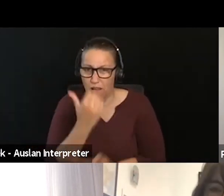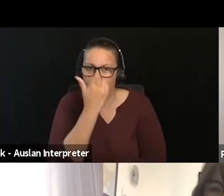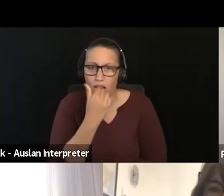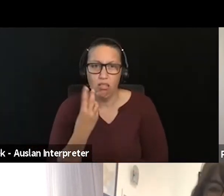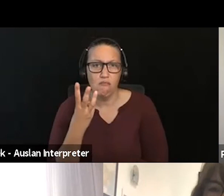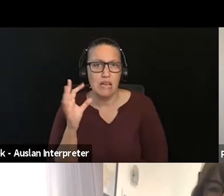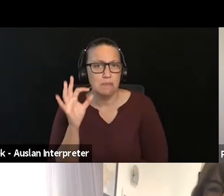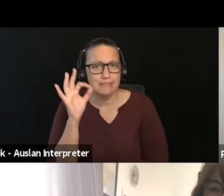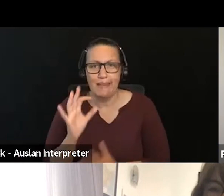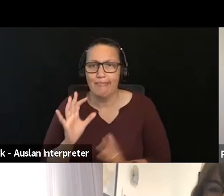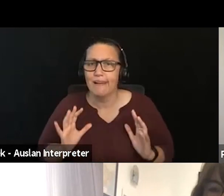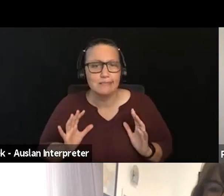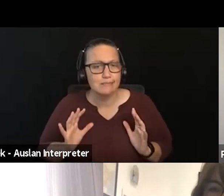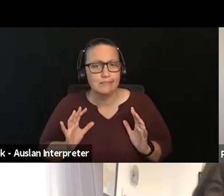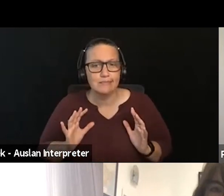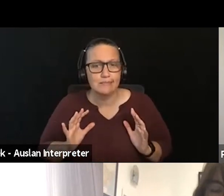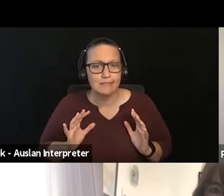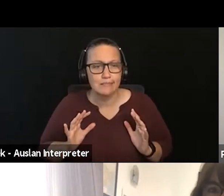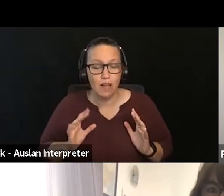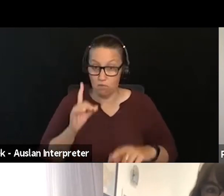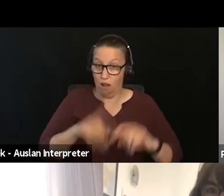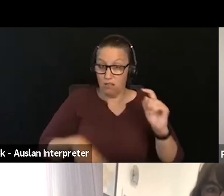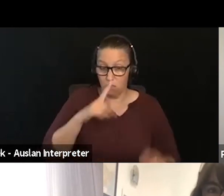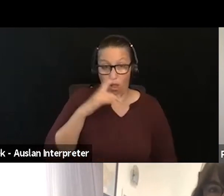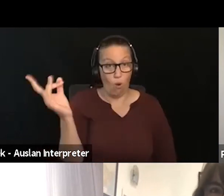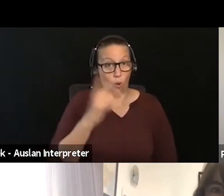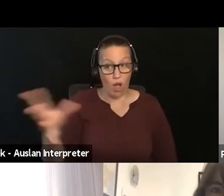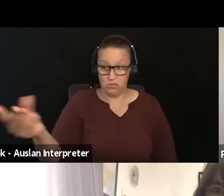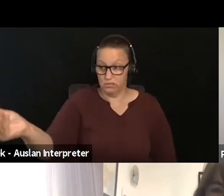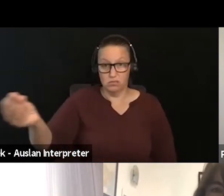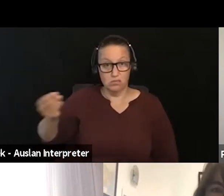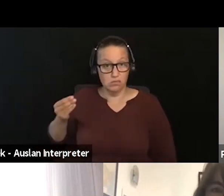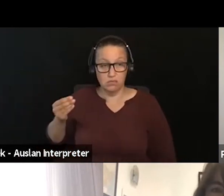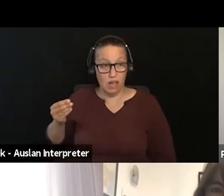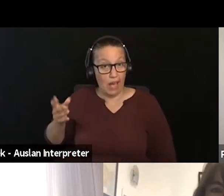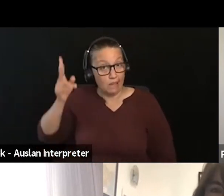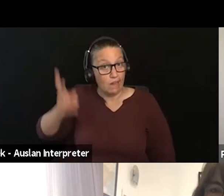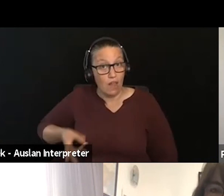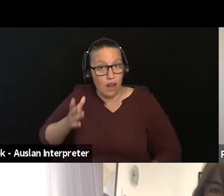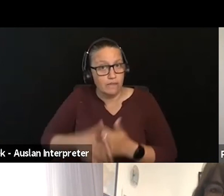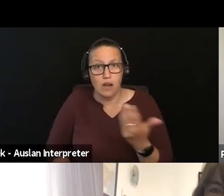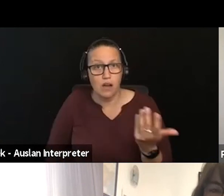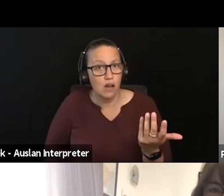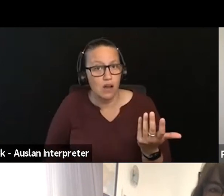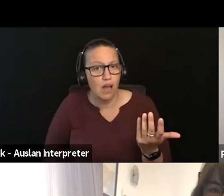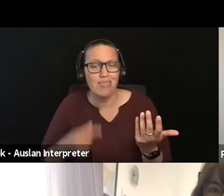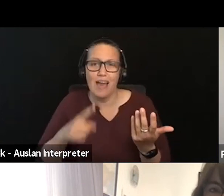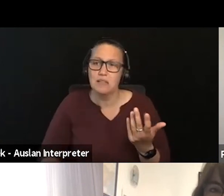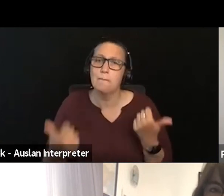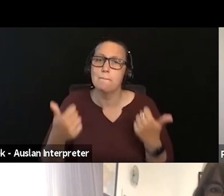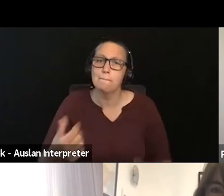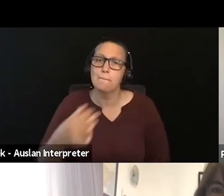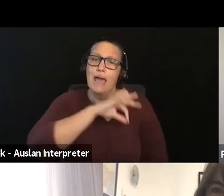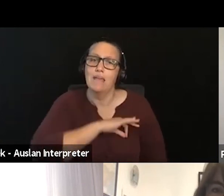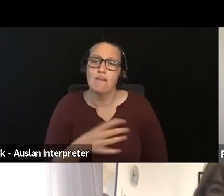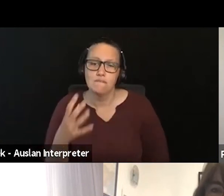most people might get an opioid prescription and then not have another one. So I think it's a really, and that's one of the benefits of POPI, because we've got